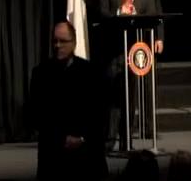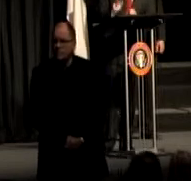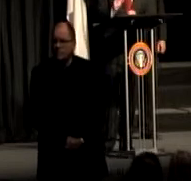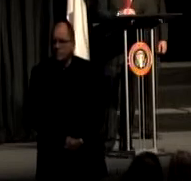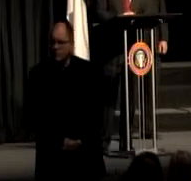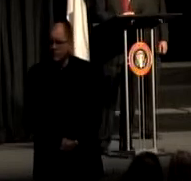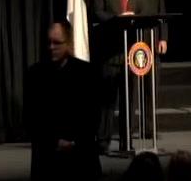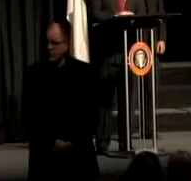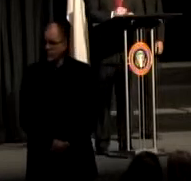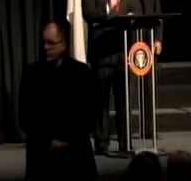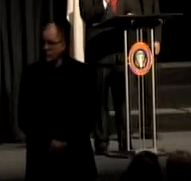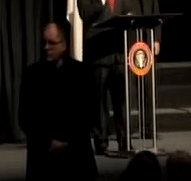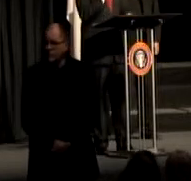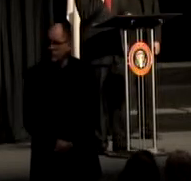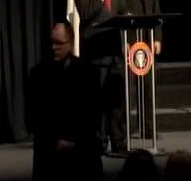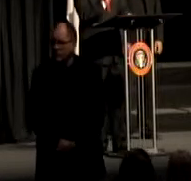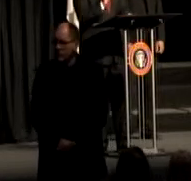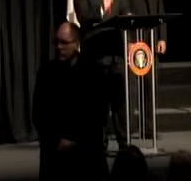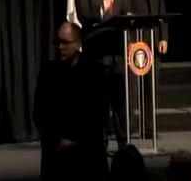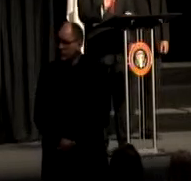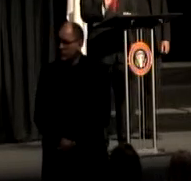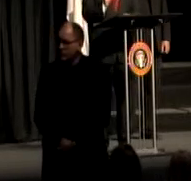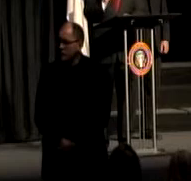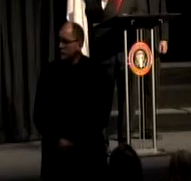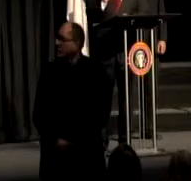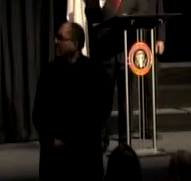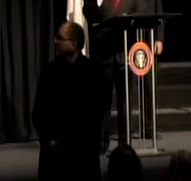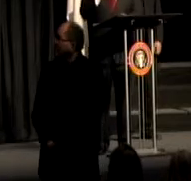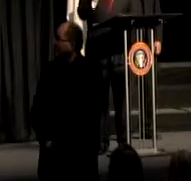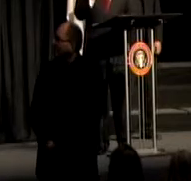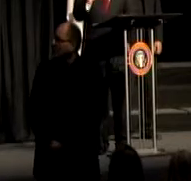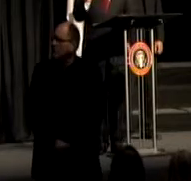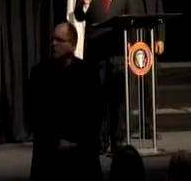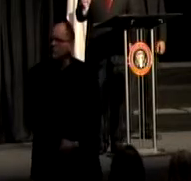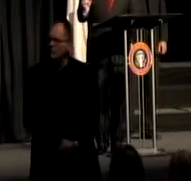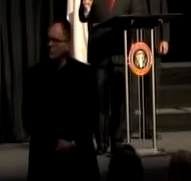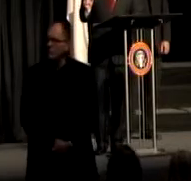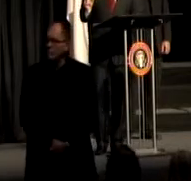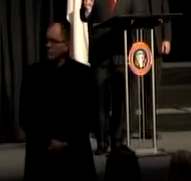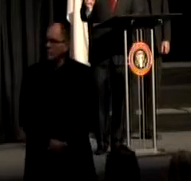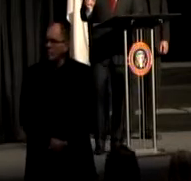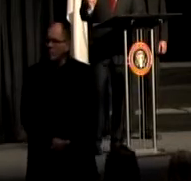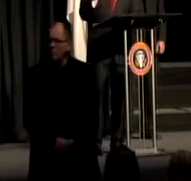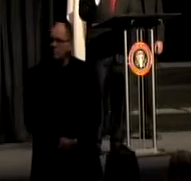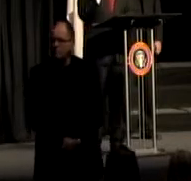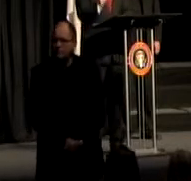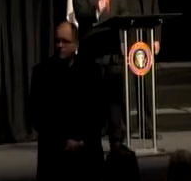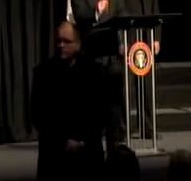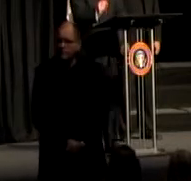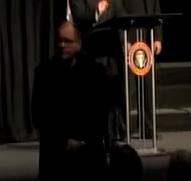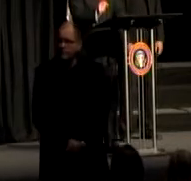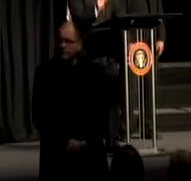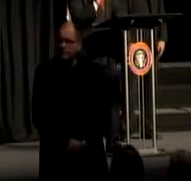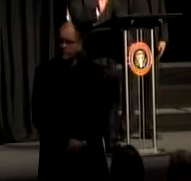as we said before I believe the one thing that God desires more than anything else is to have